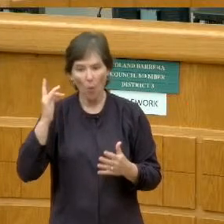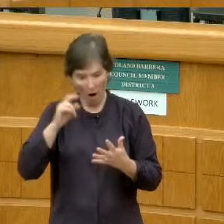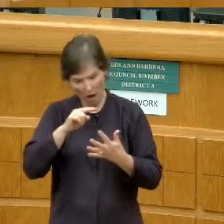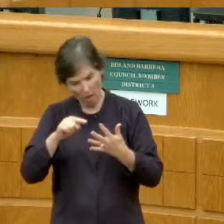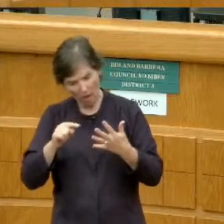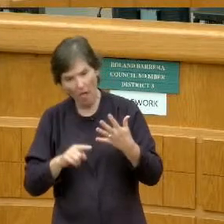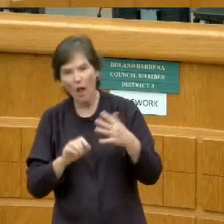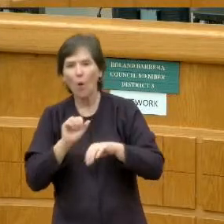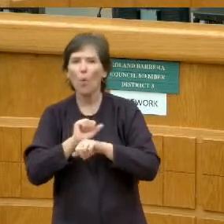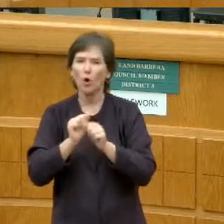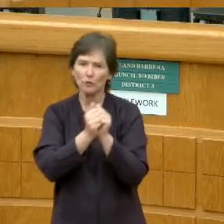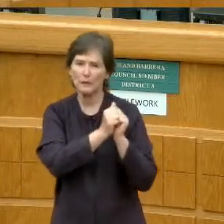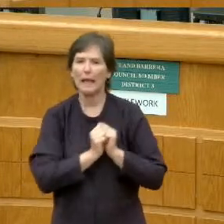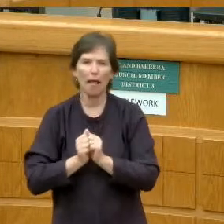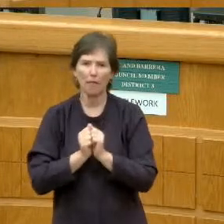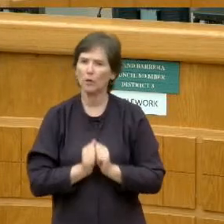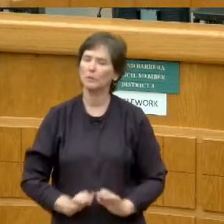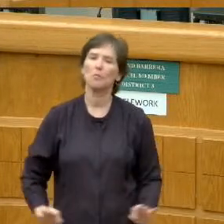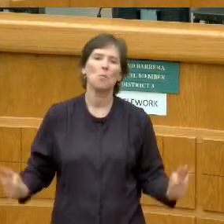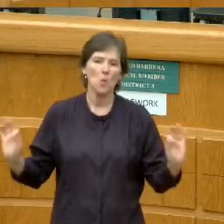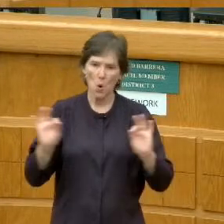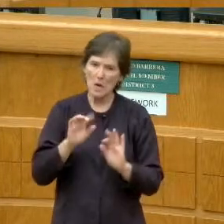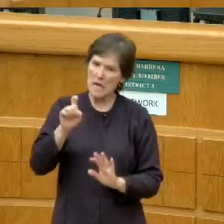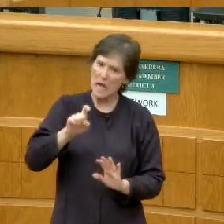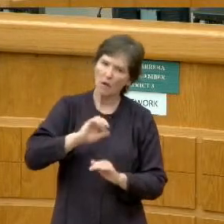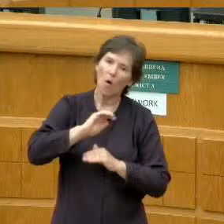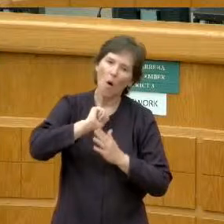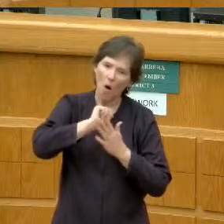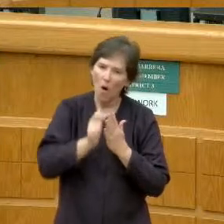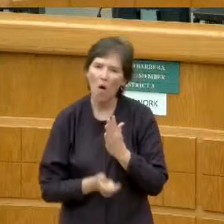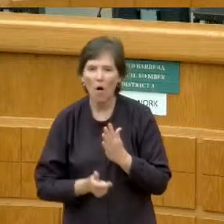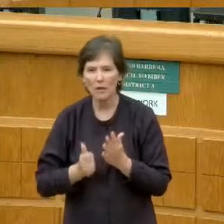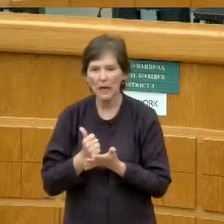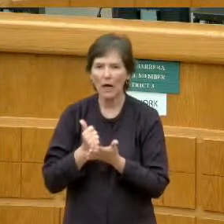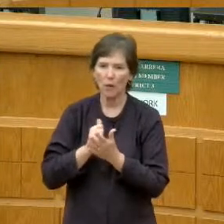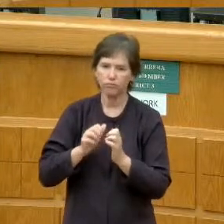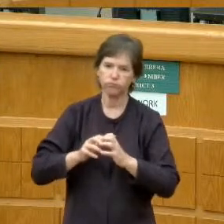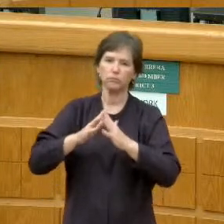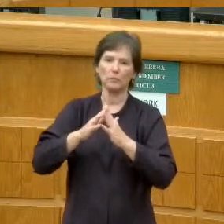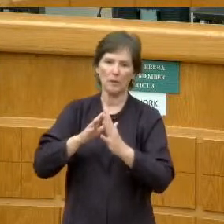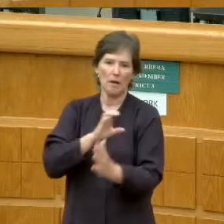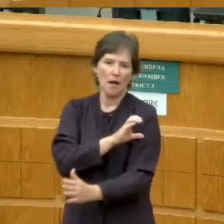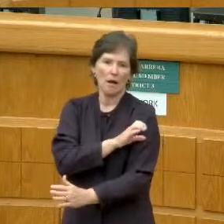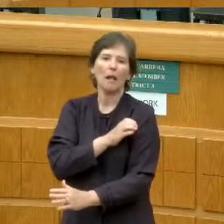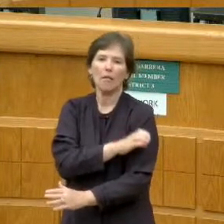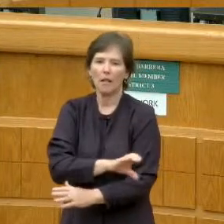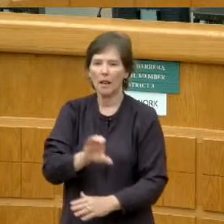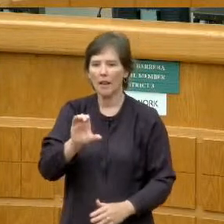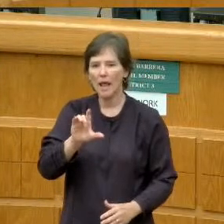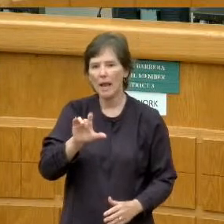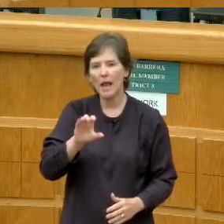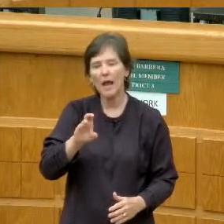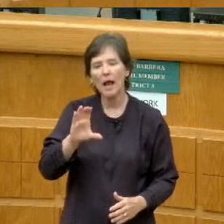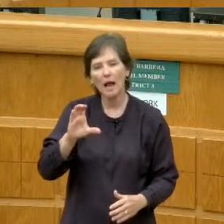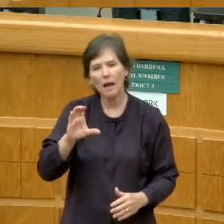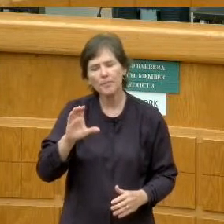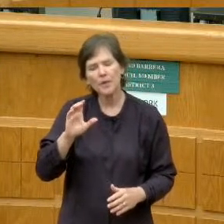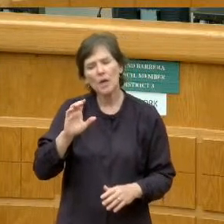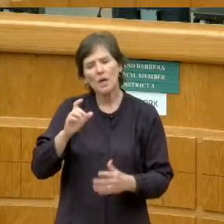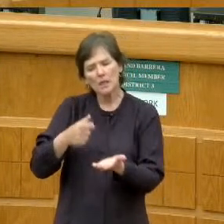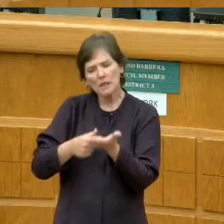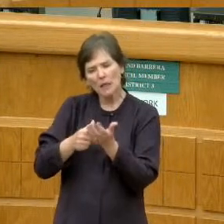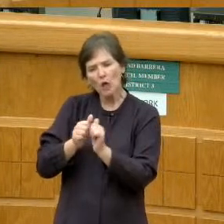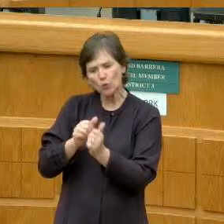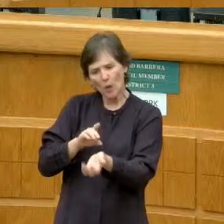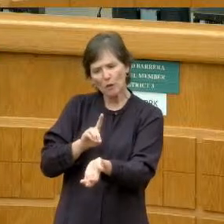clinic up. I met somebody today who has been working in pandemics for the last 25 years. He was a physician. And he said something